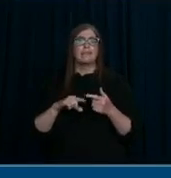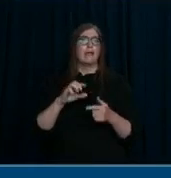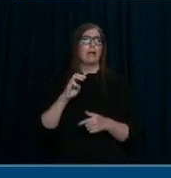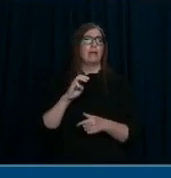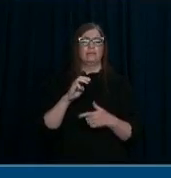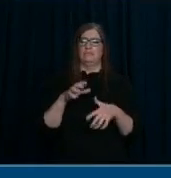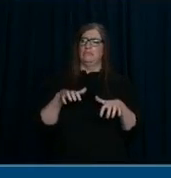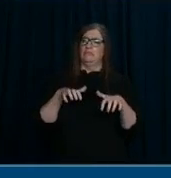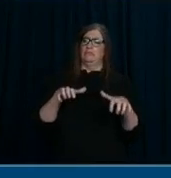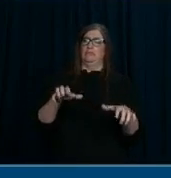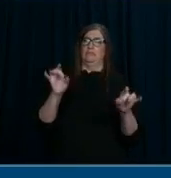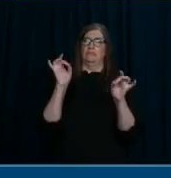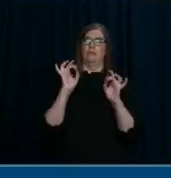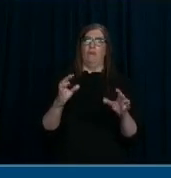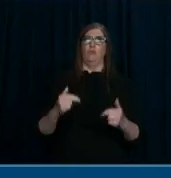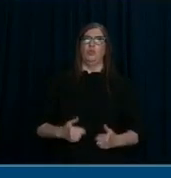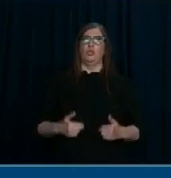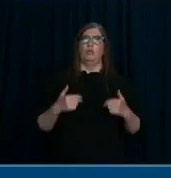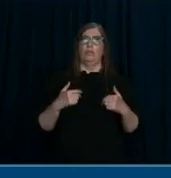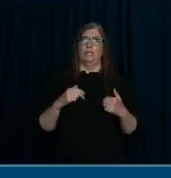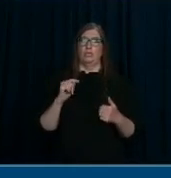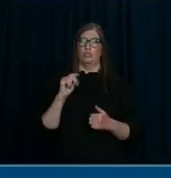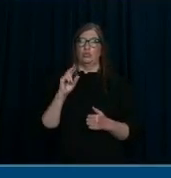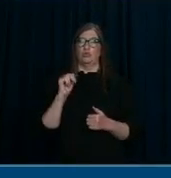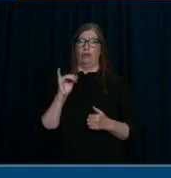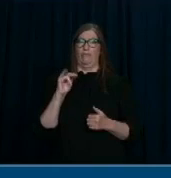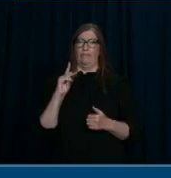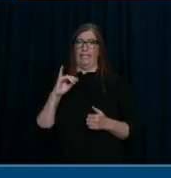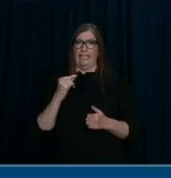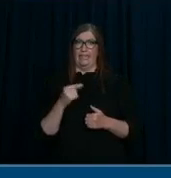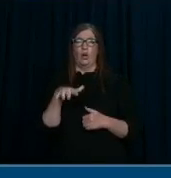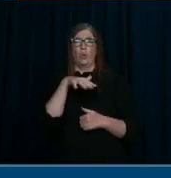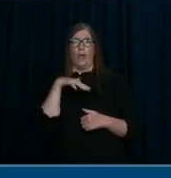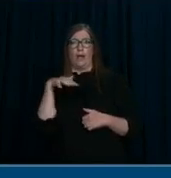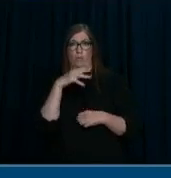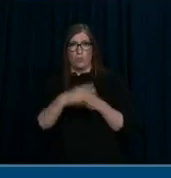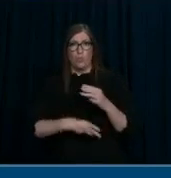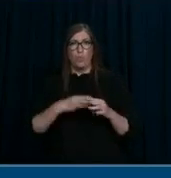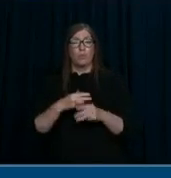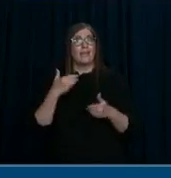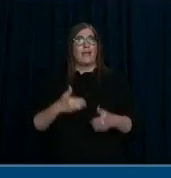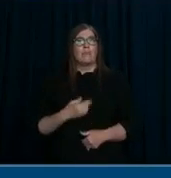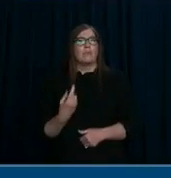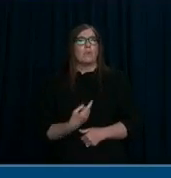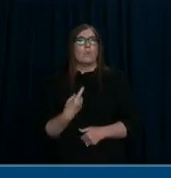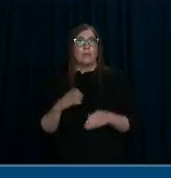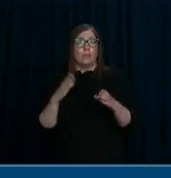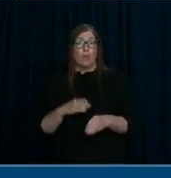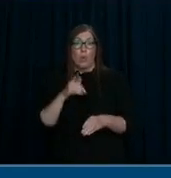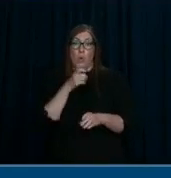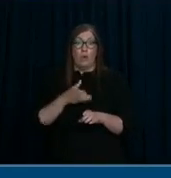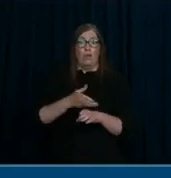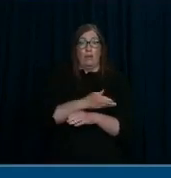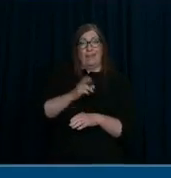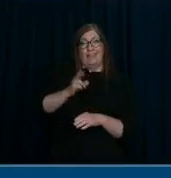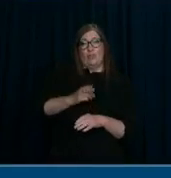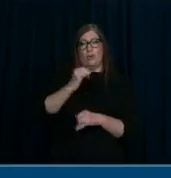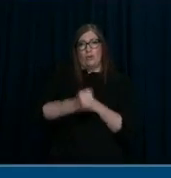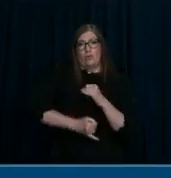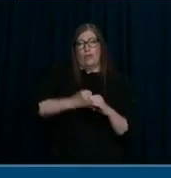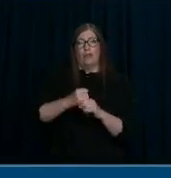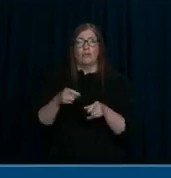and human trafficking around the world. And I am the only candidate with a background in international